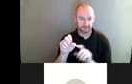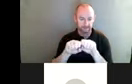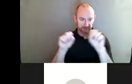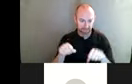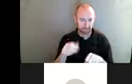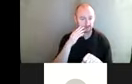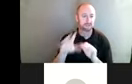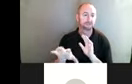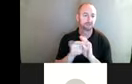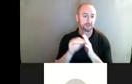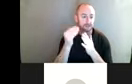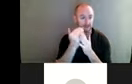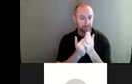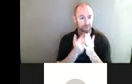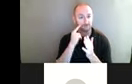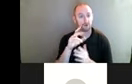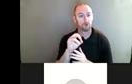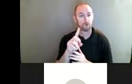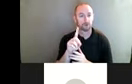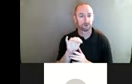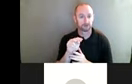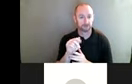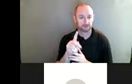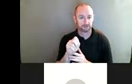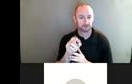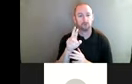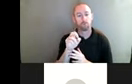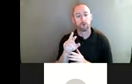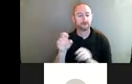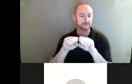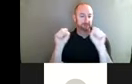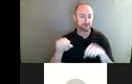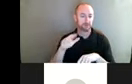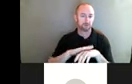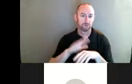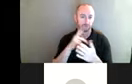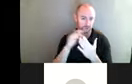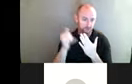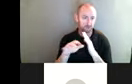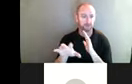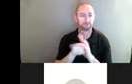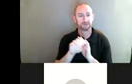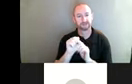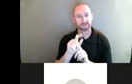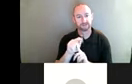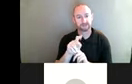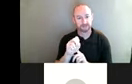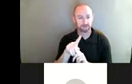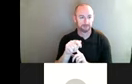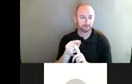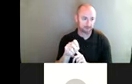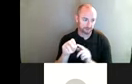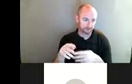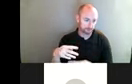a pull-down list for your coordinate reference system on your particular project. You select state plane. That opens